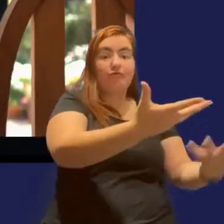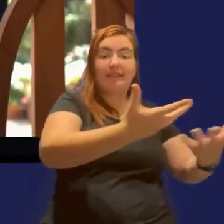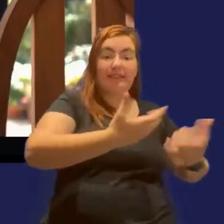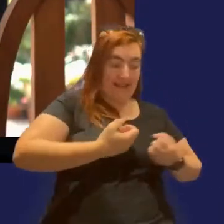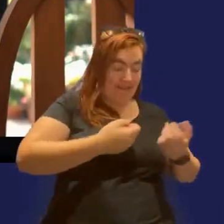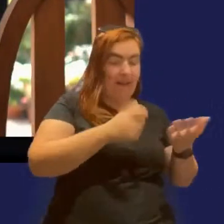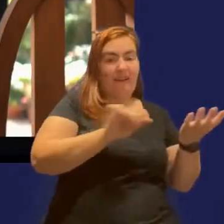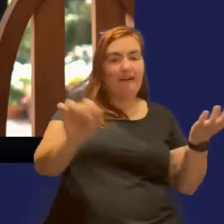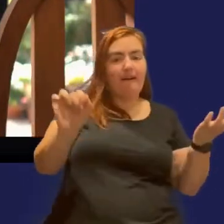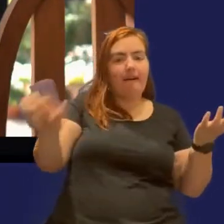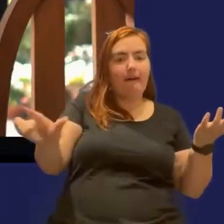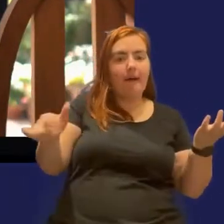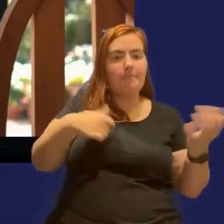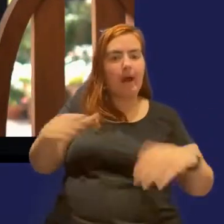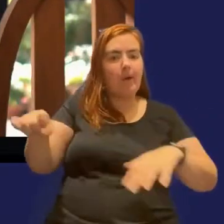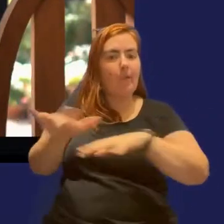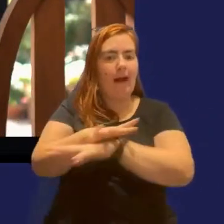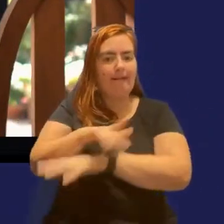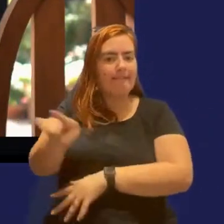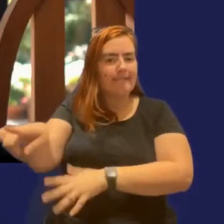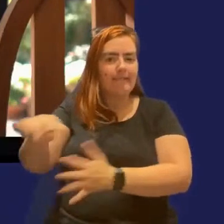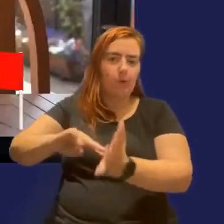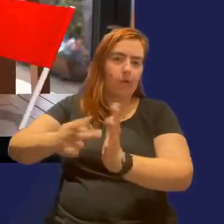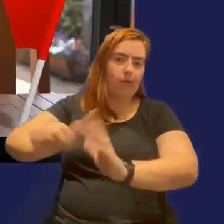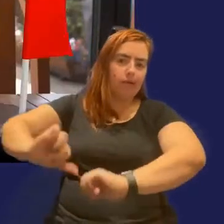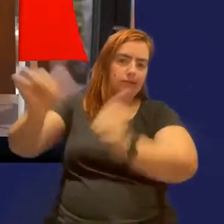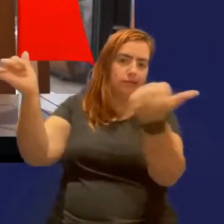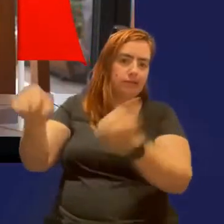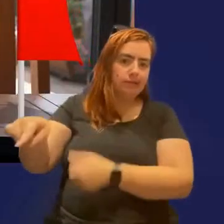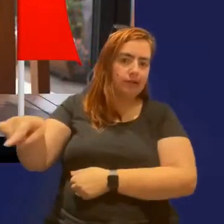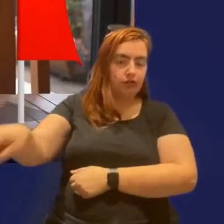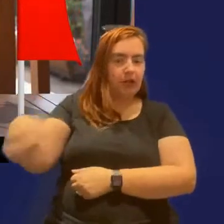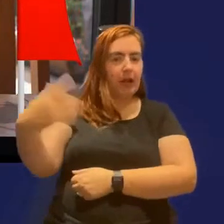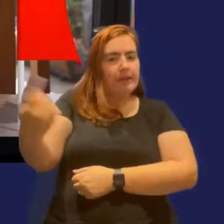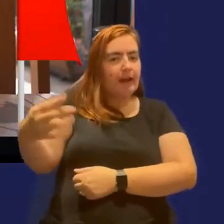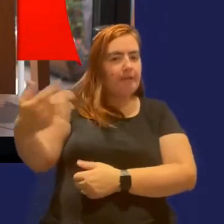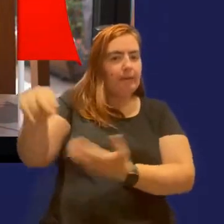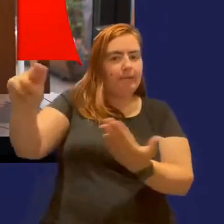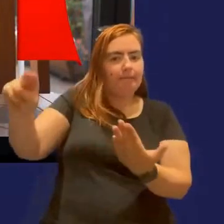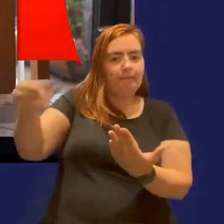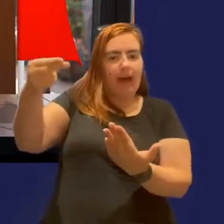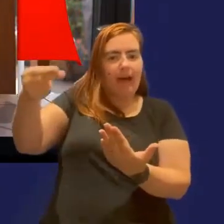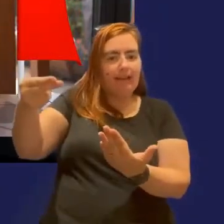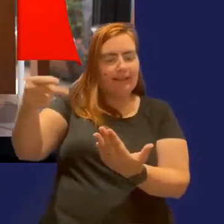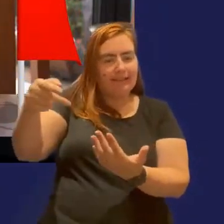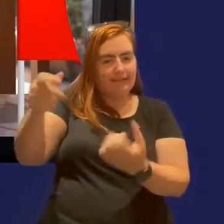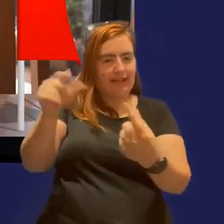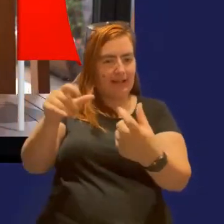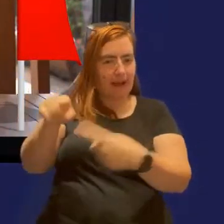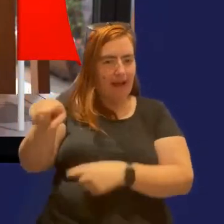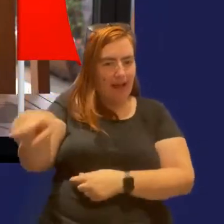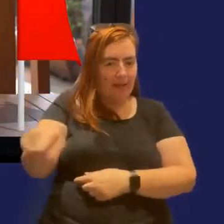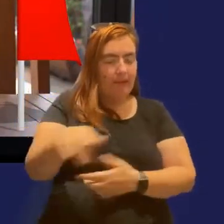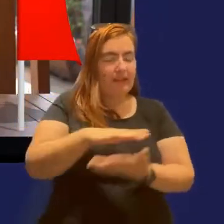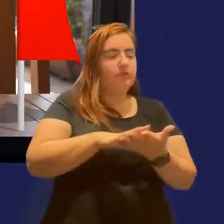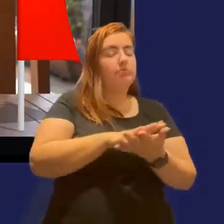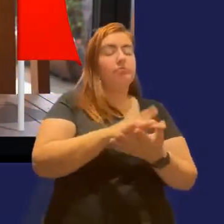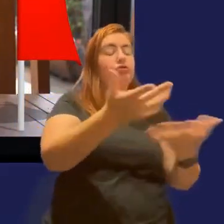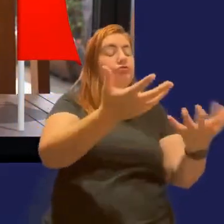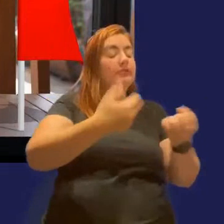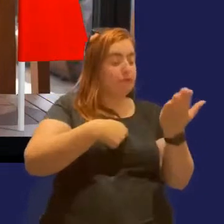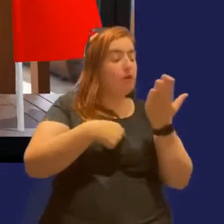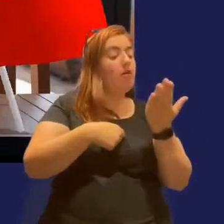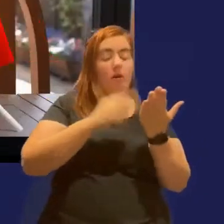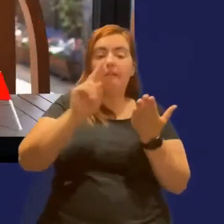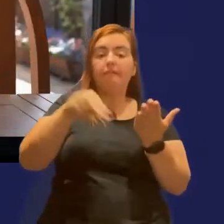was a lot more organised than me, and she had flagged the email. Basically, she'd attached a little flag to it so it'd be